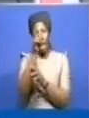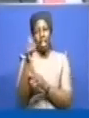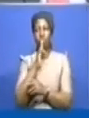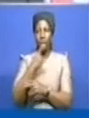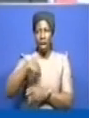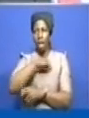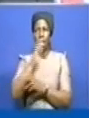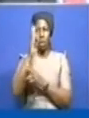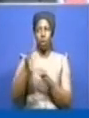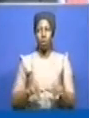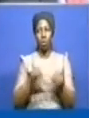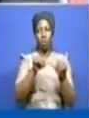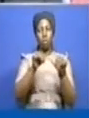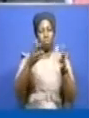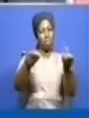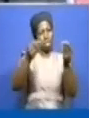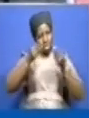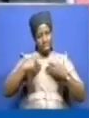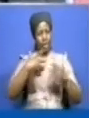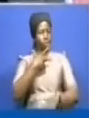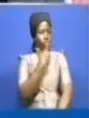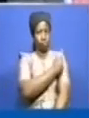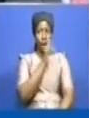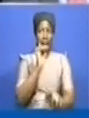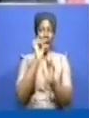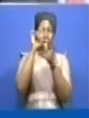receive the vaccine until